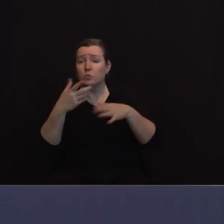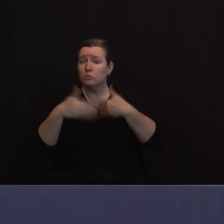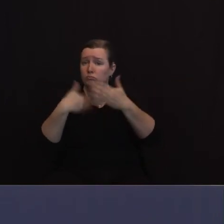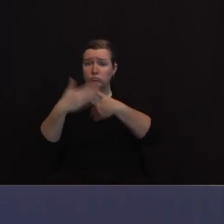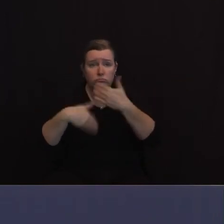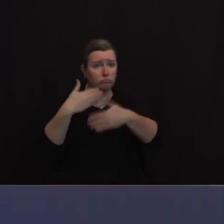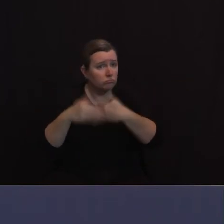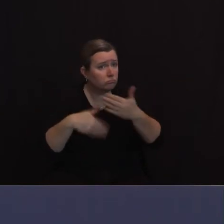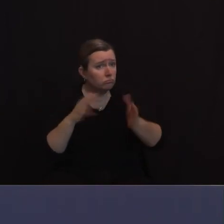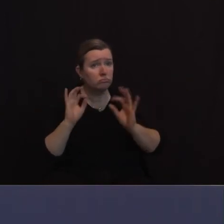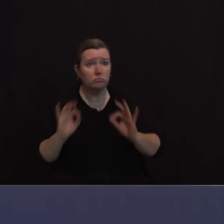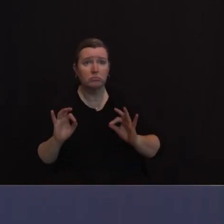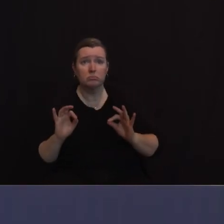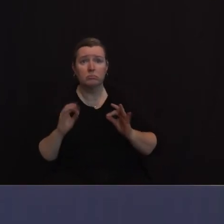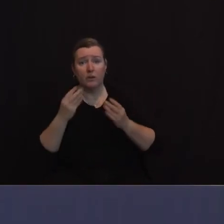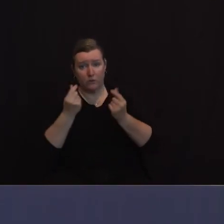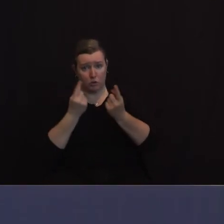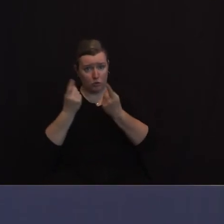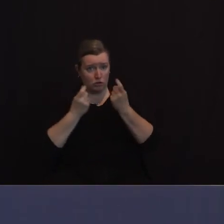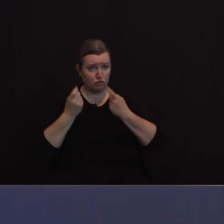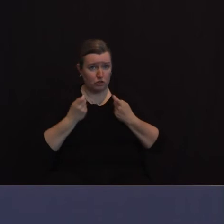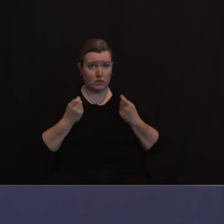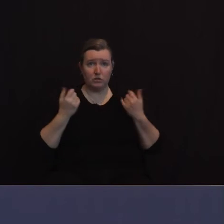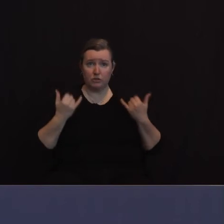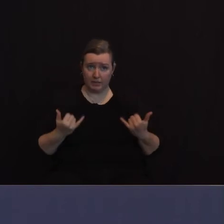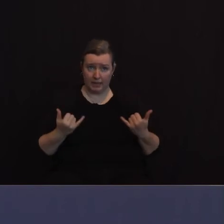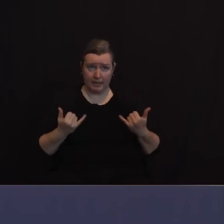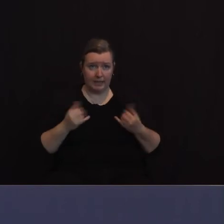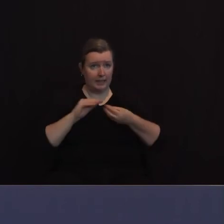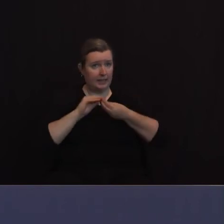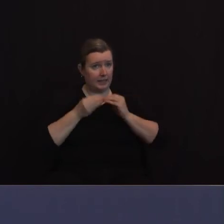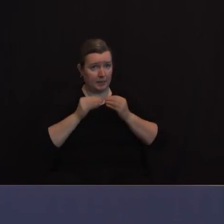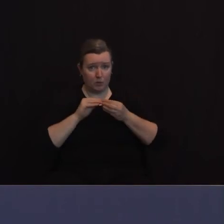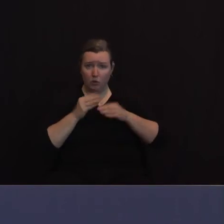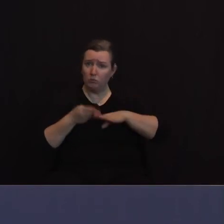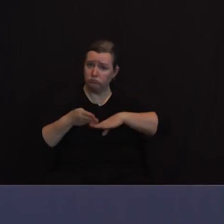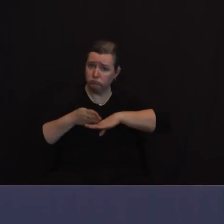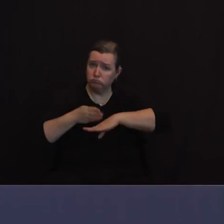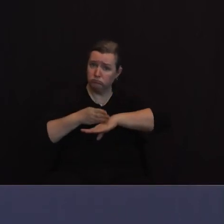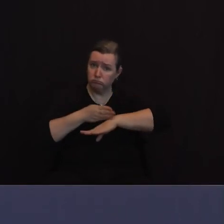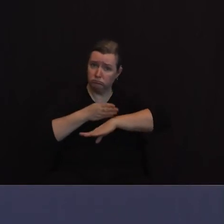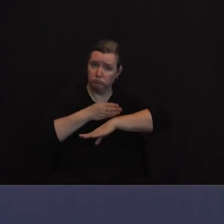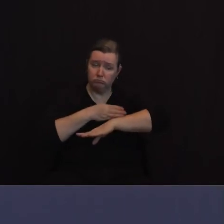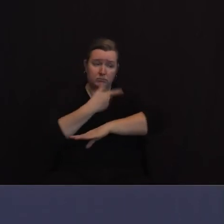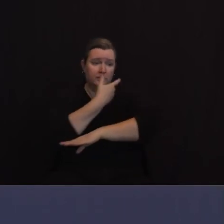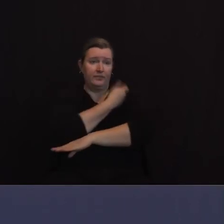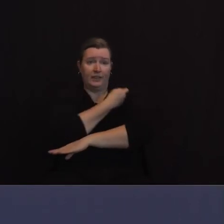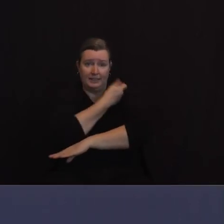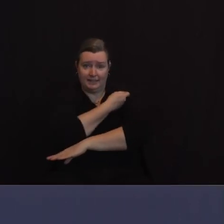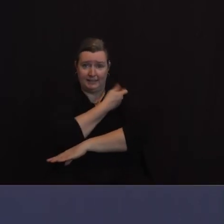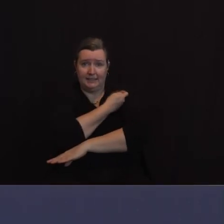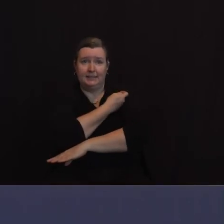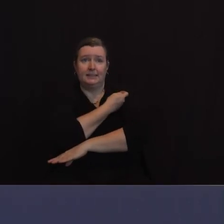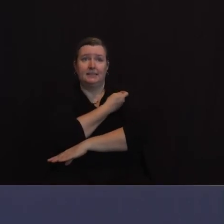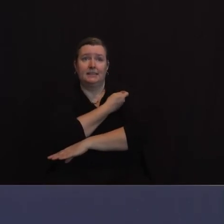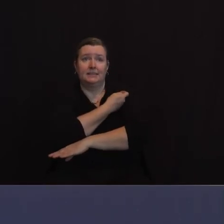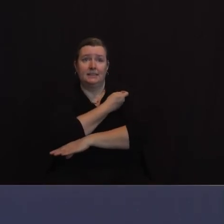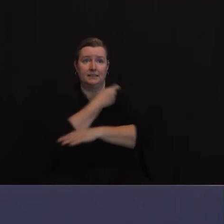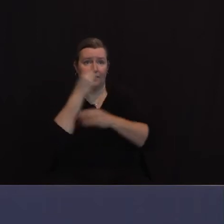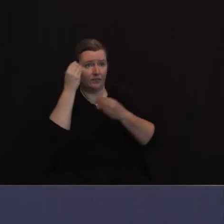today, these numbers keep getting better. The vaccine news, God willing, sounds like it may be getting better.